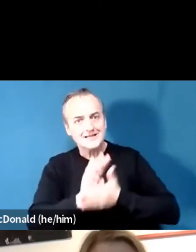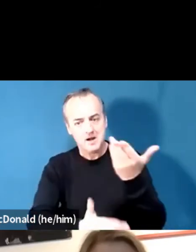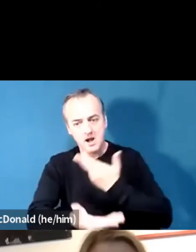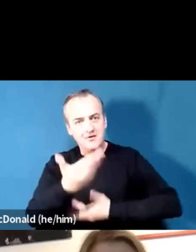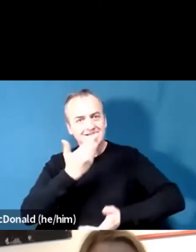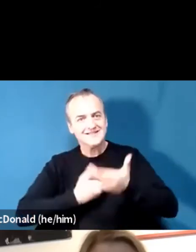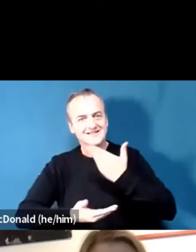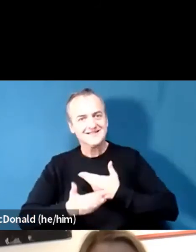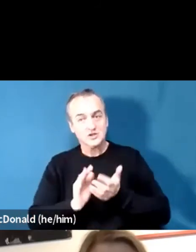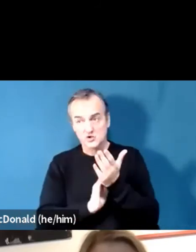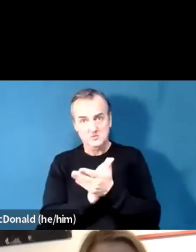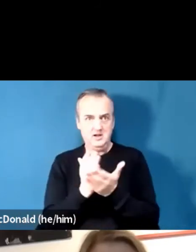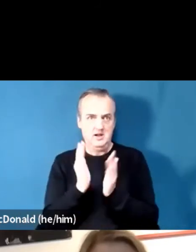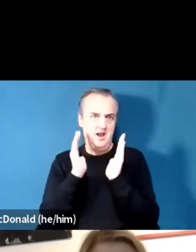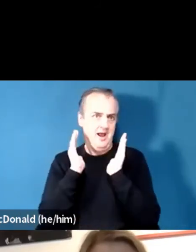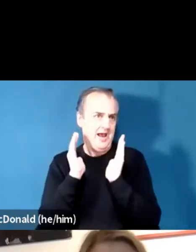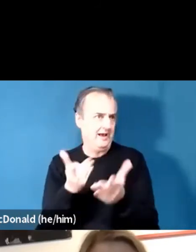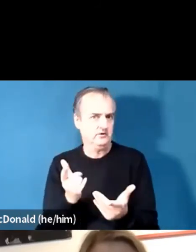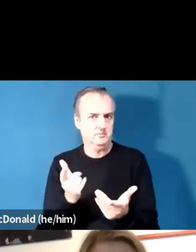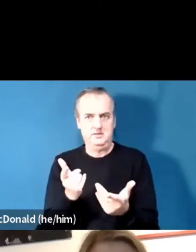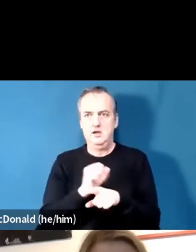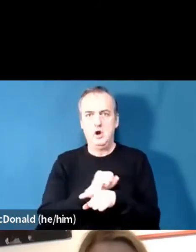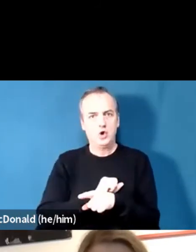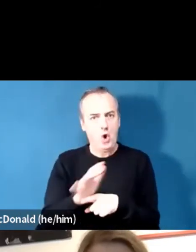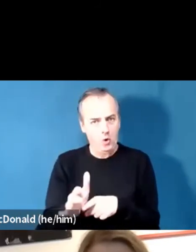doesn't necessarily mean 1,000 pictures on COVID either.